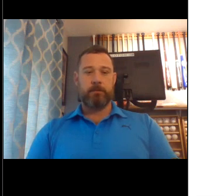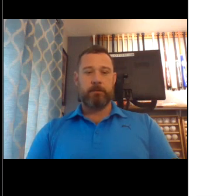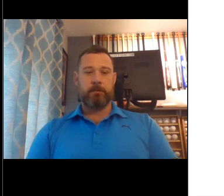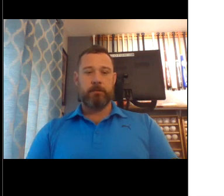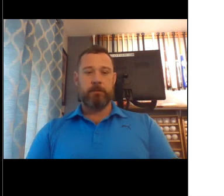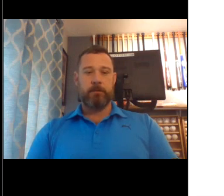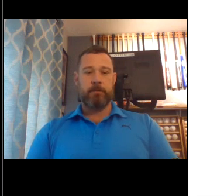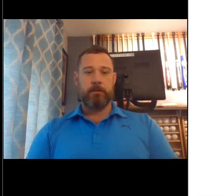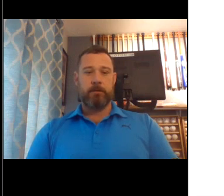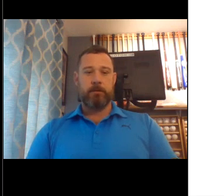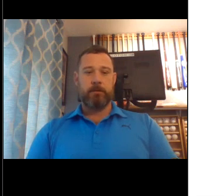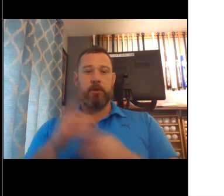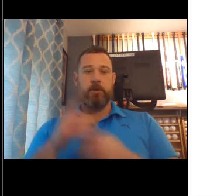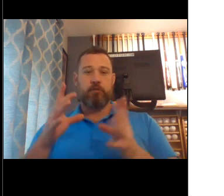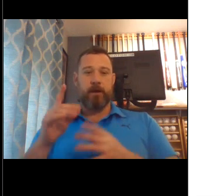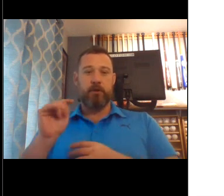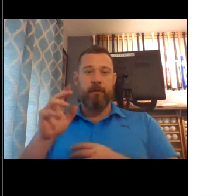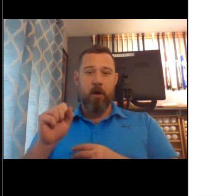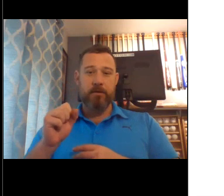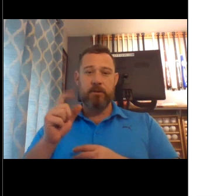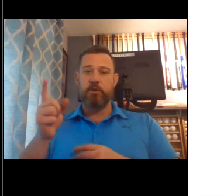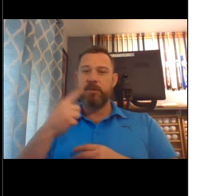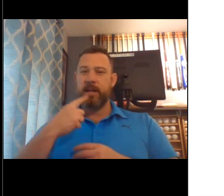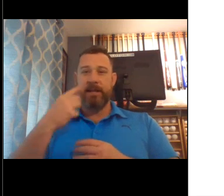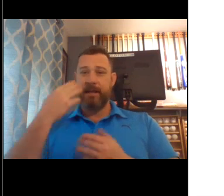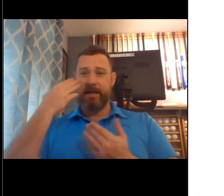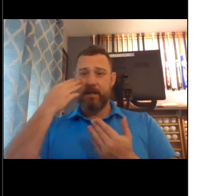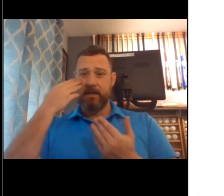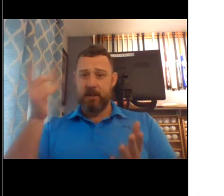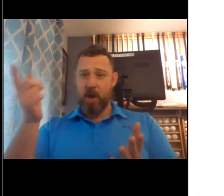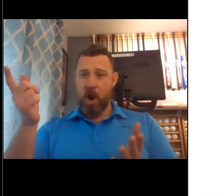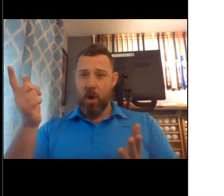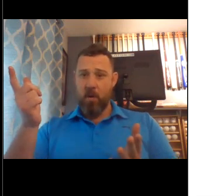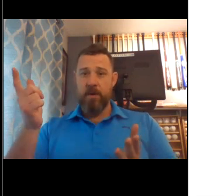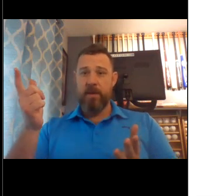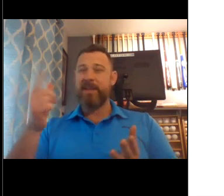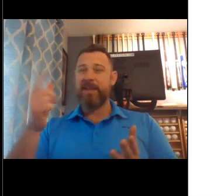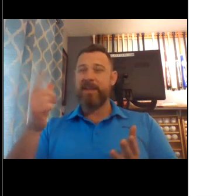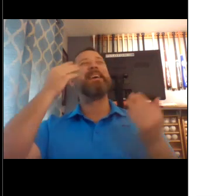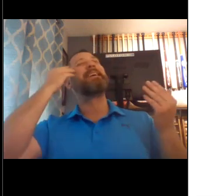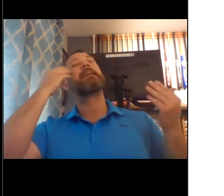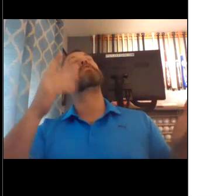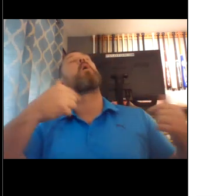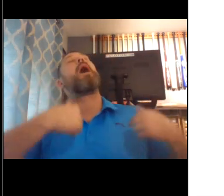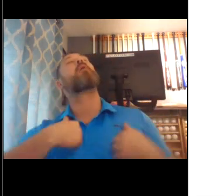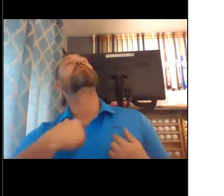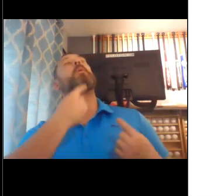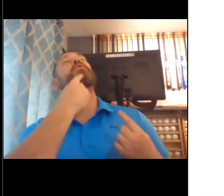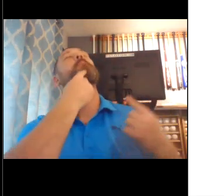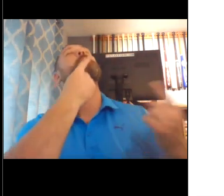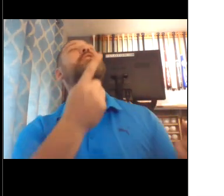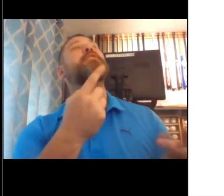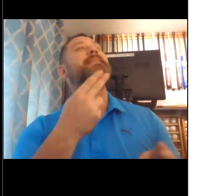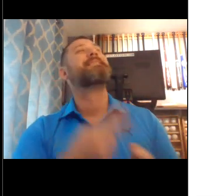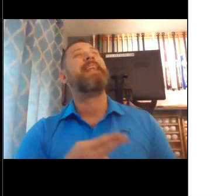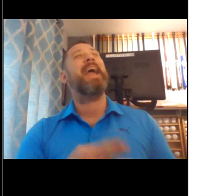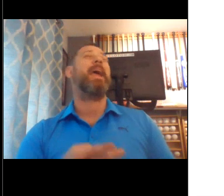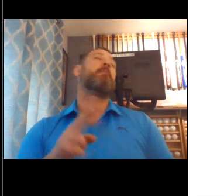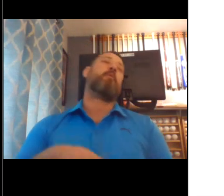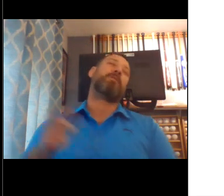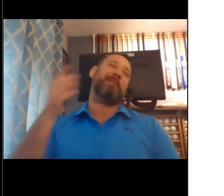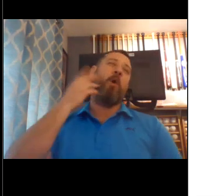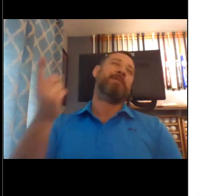Director Tavares? Yes. You said he doesn't know it. He doesn't know he was retiring? He doesn't know I was going to mention his name here this There you go. There